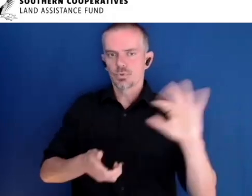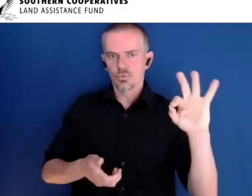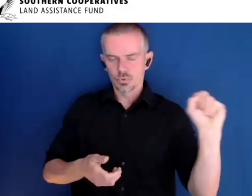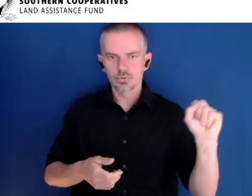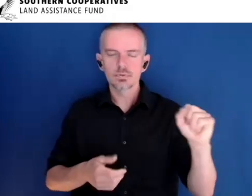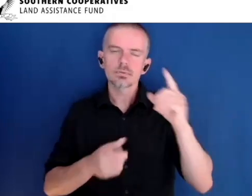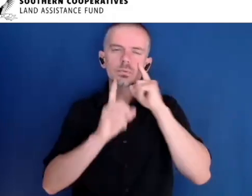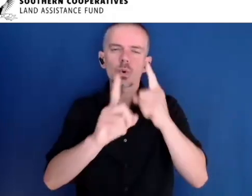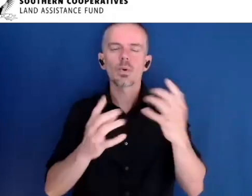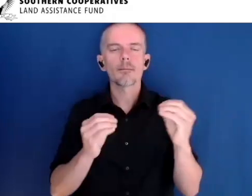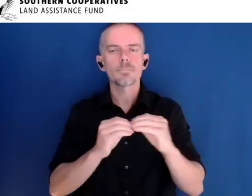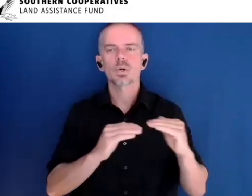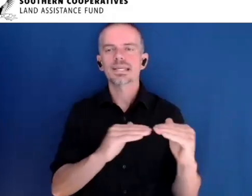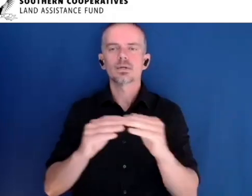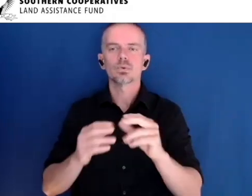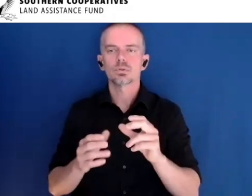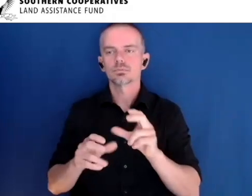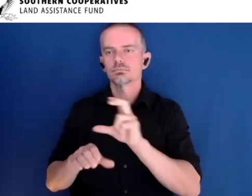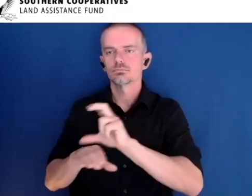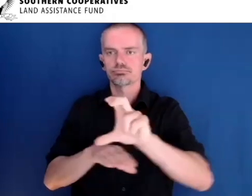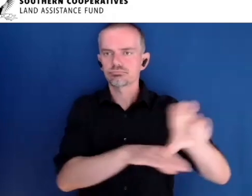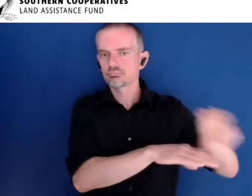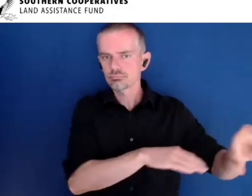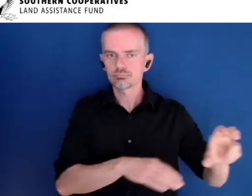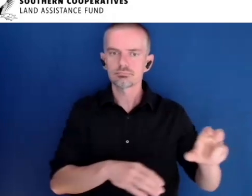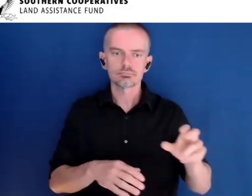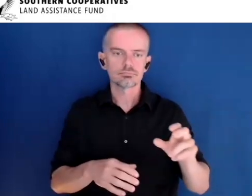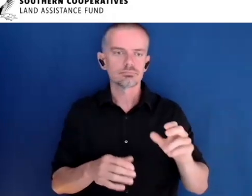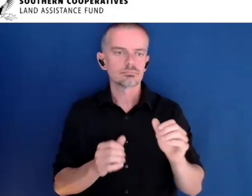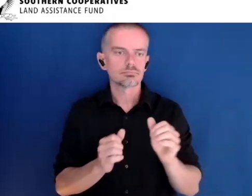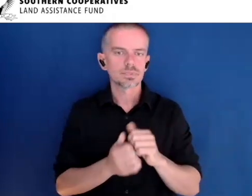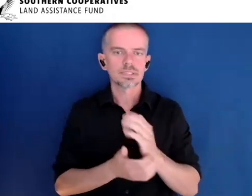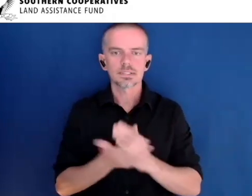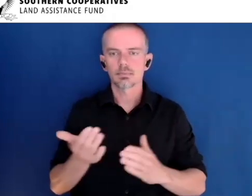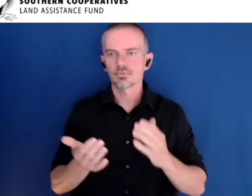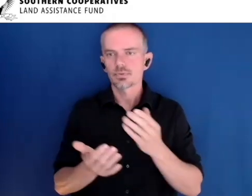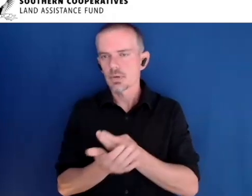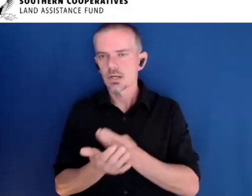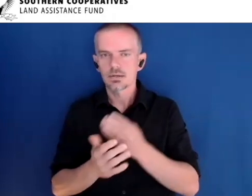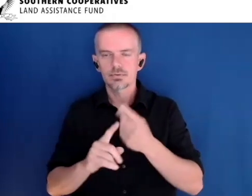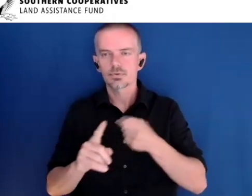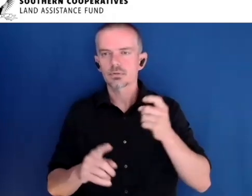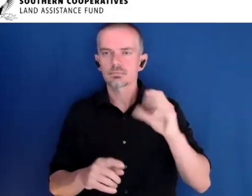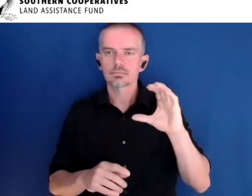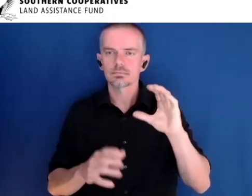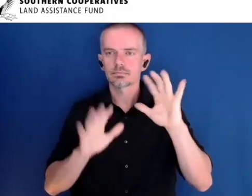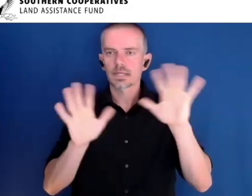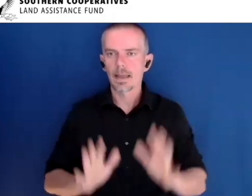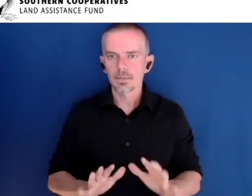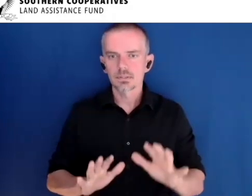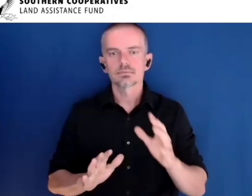more equitable distribution of some of the major climate and wildfire risk reduction infrastructure investments that